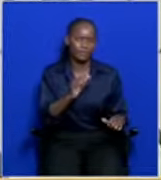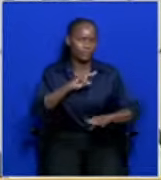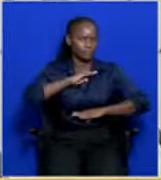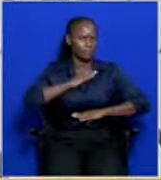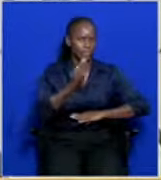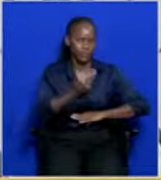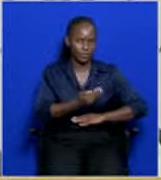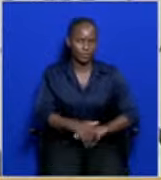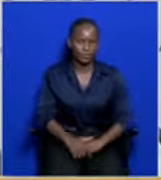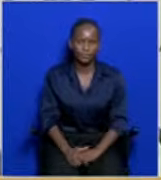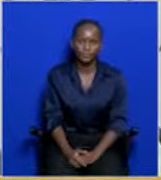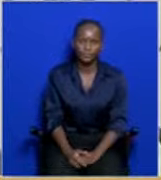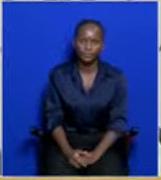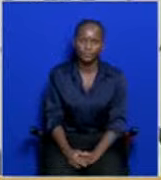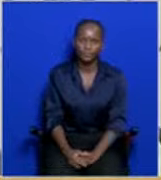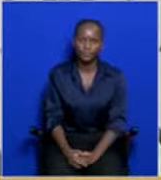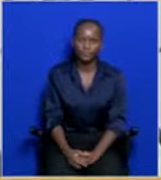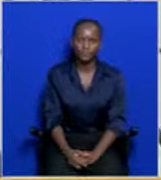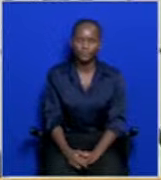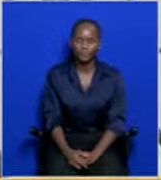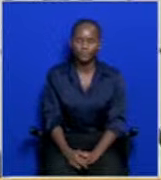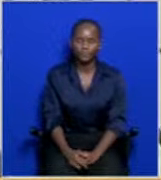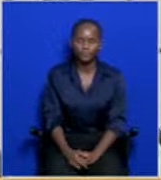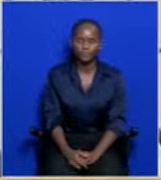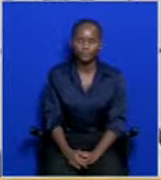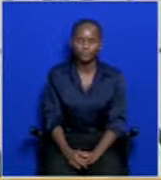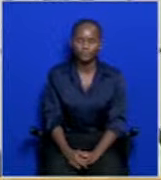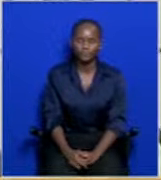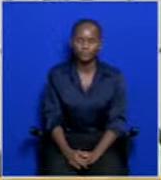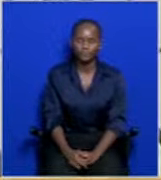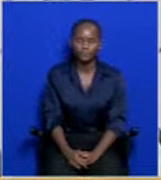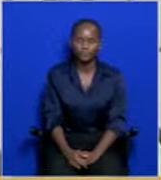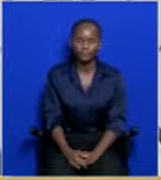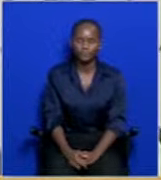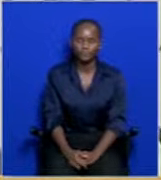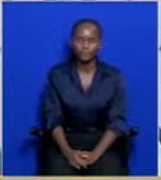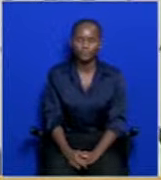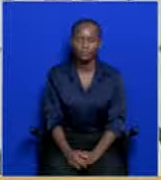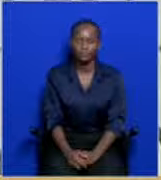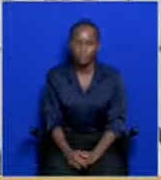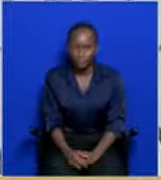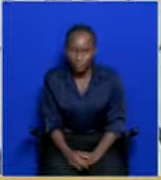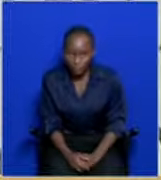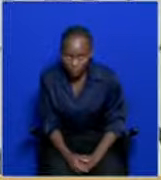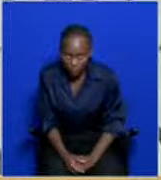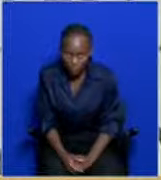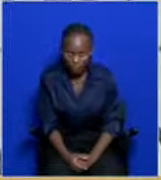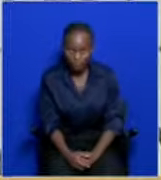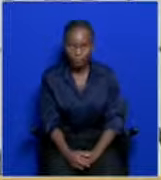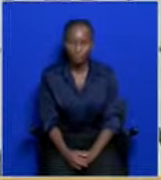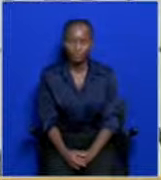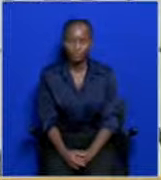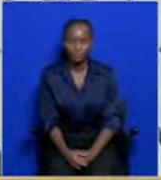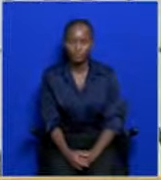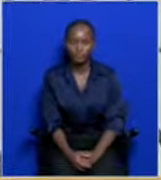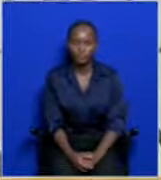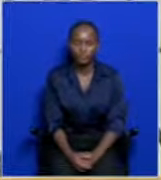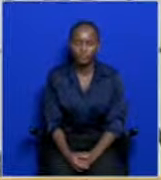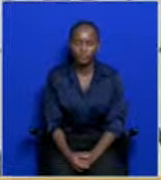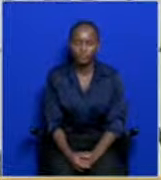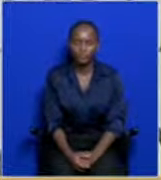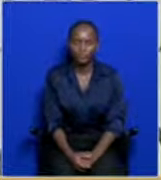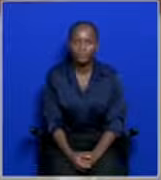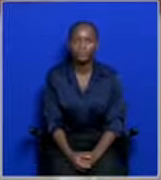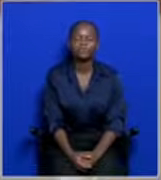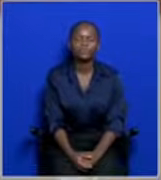just perhaps to follow up on that, earlier I'd understood you to say that you had given the